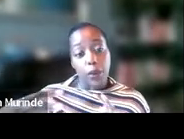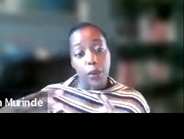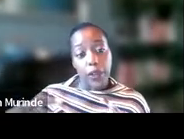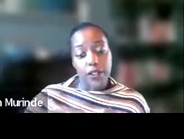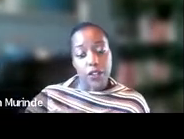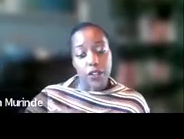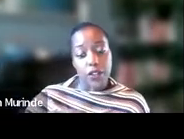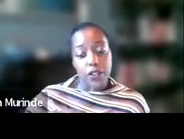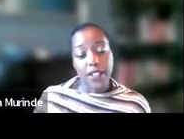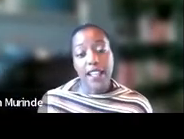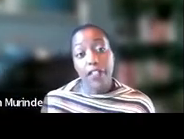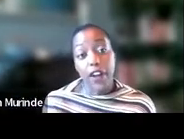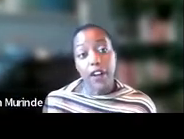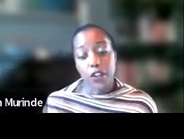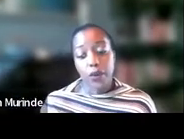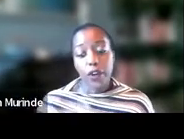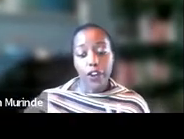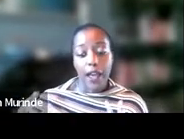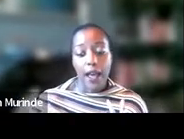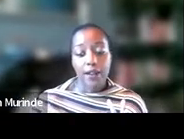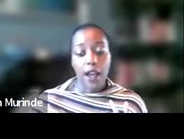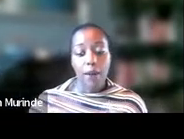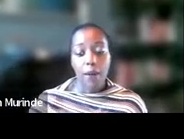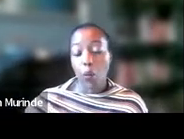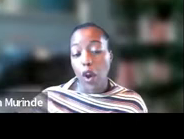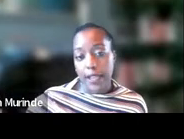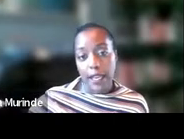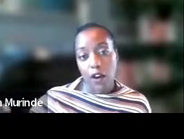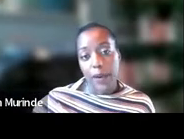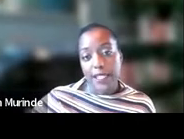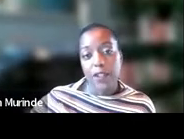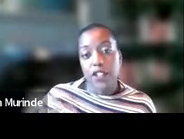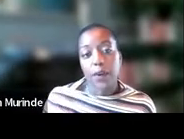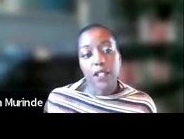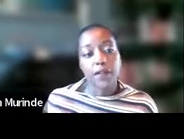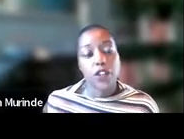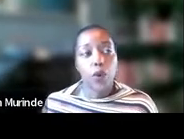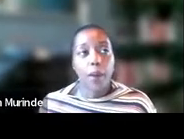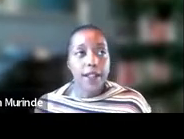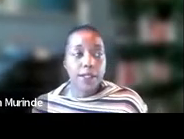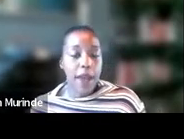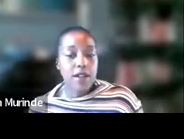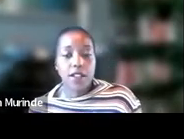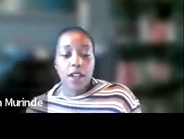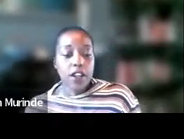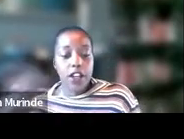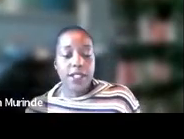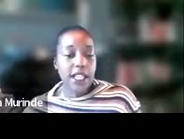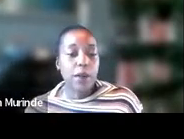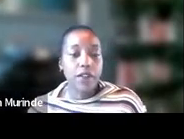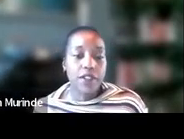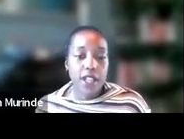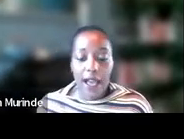two employers to come together to look at 1 year long placement. So an individual might spend, you